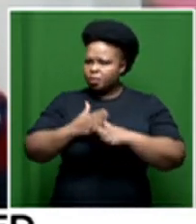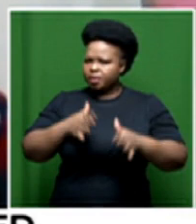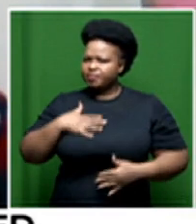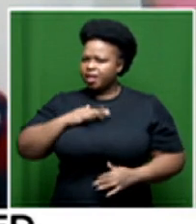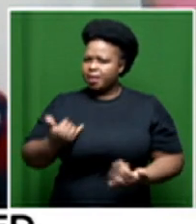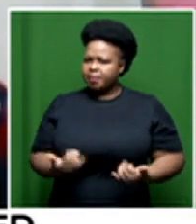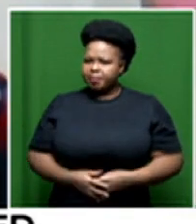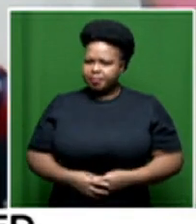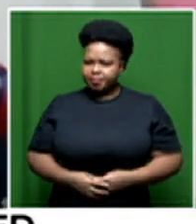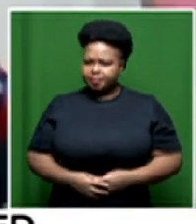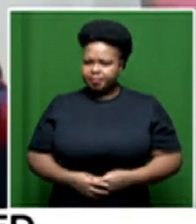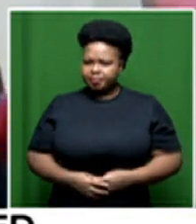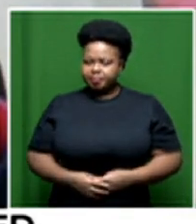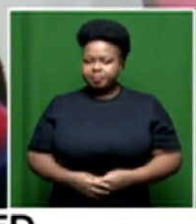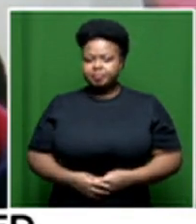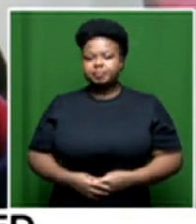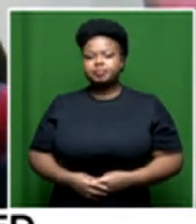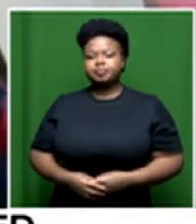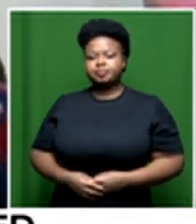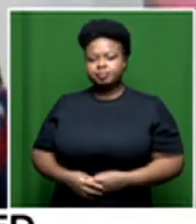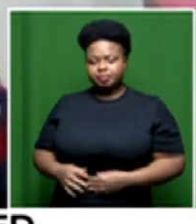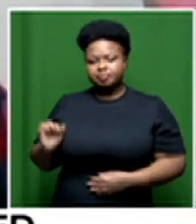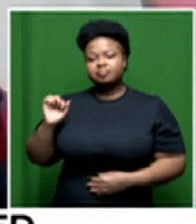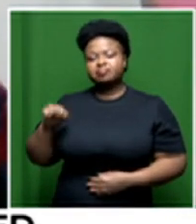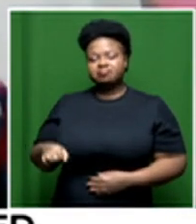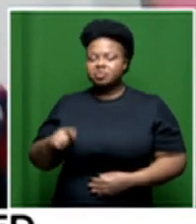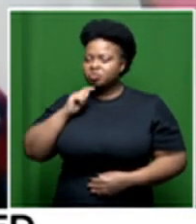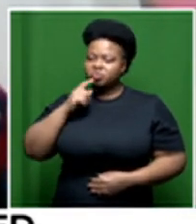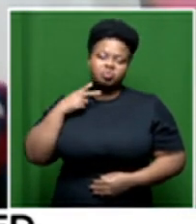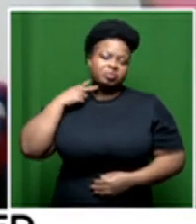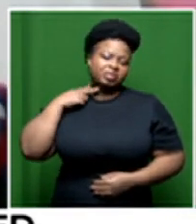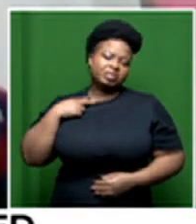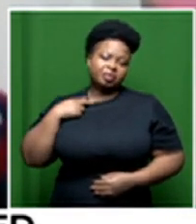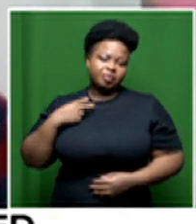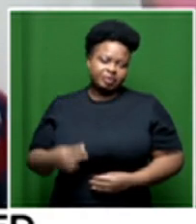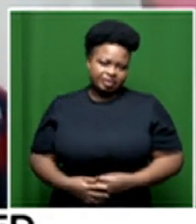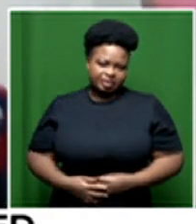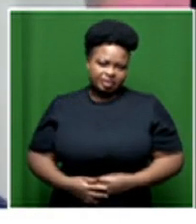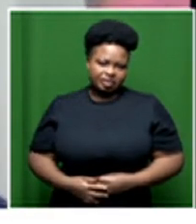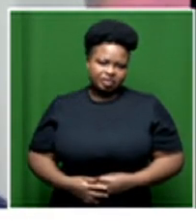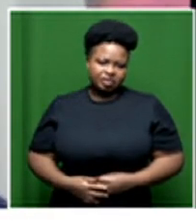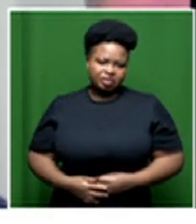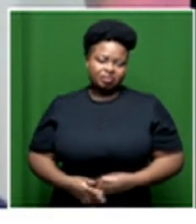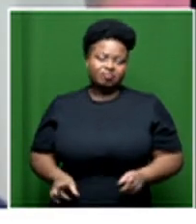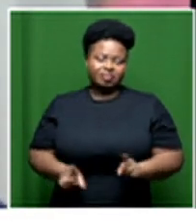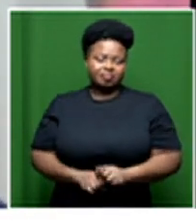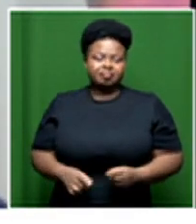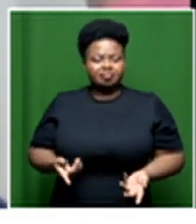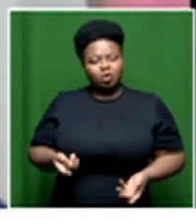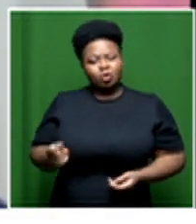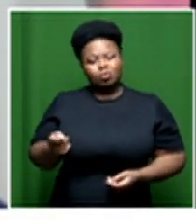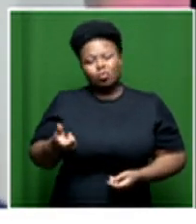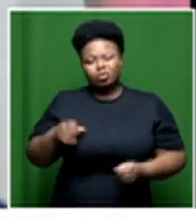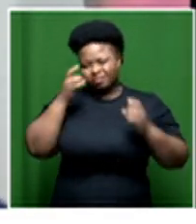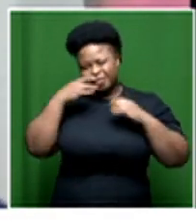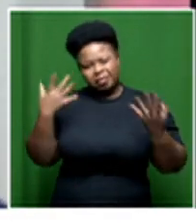point? Yes, they were quite disappointed and also lost the hope